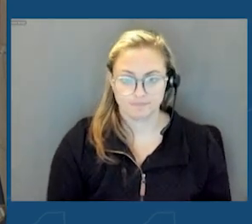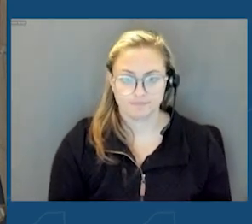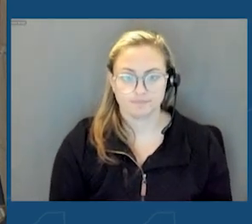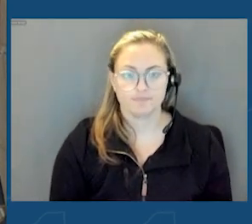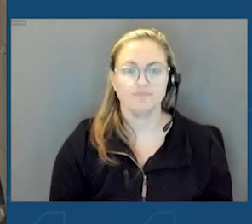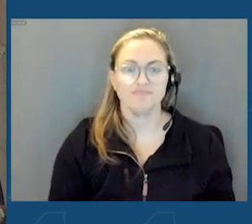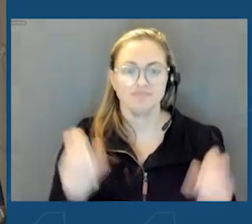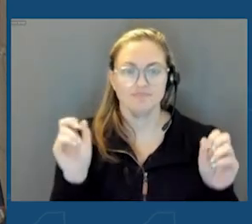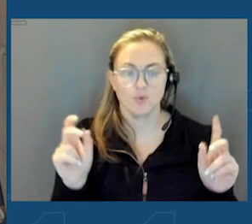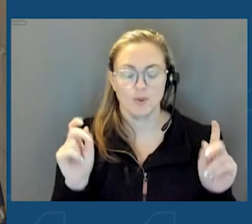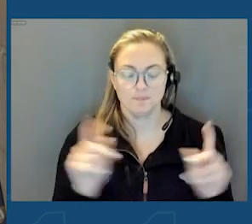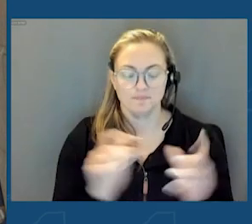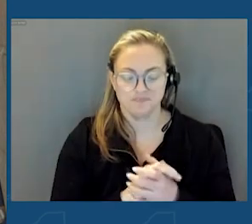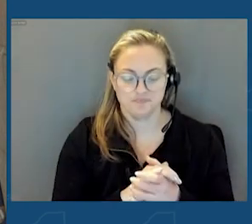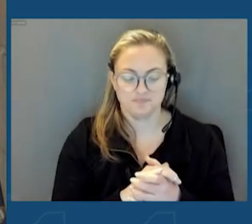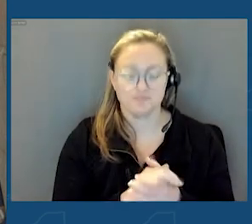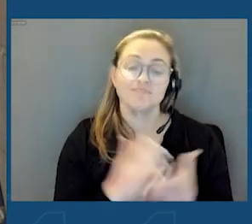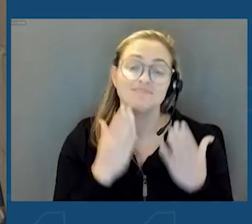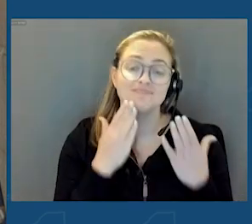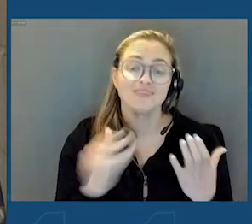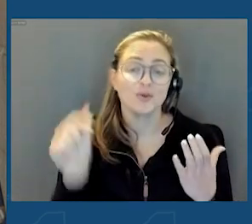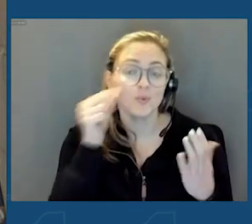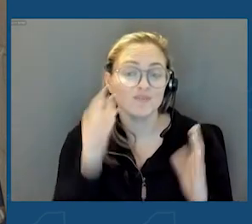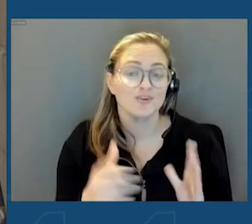Okay. Thank you, Governor.